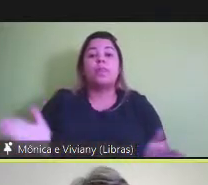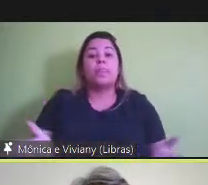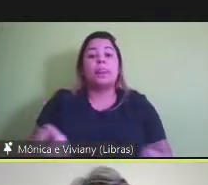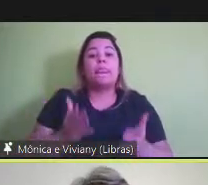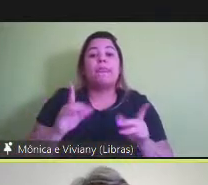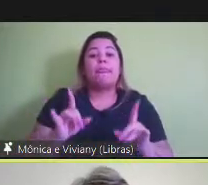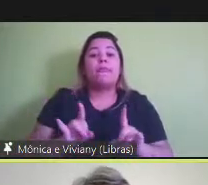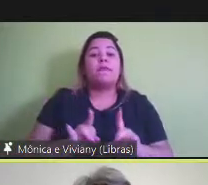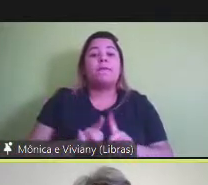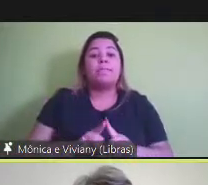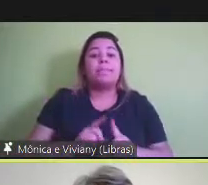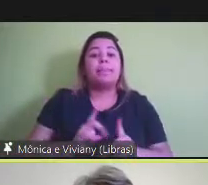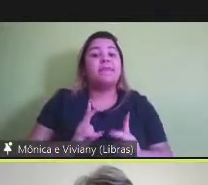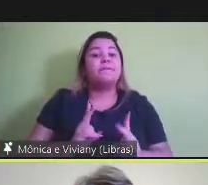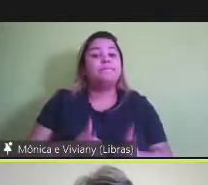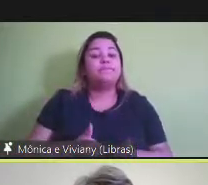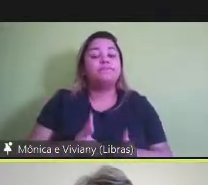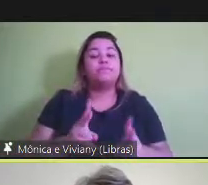This